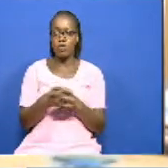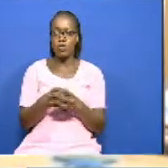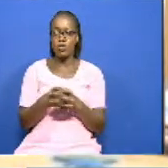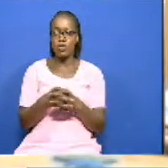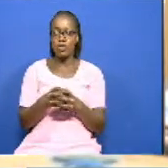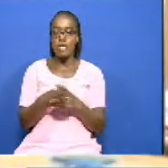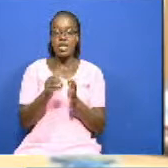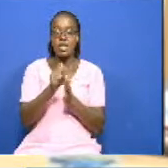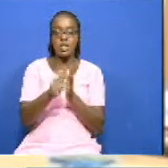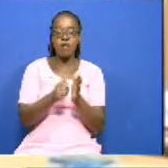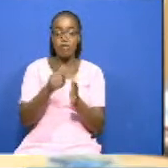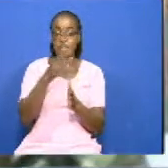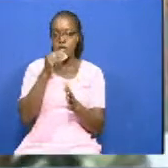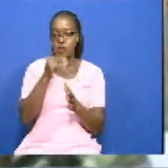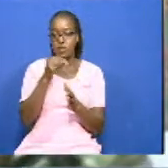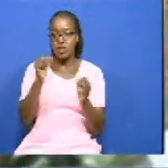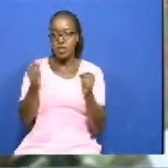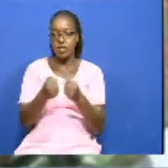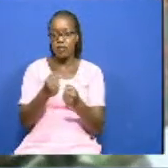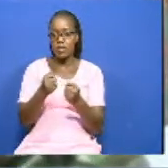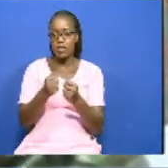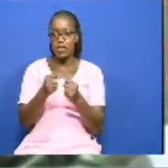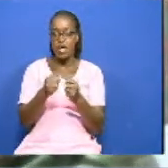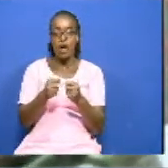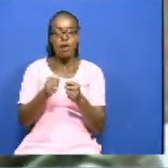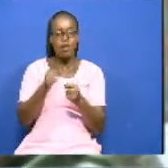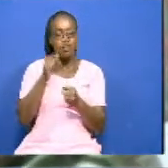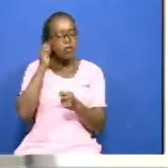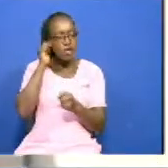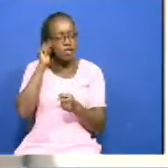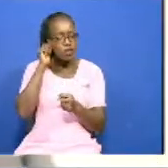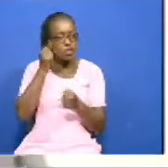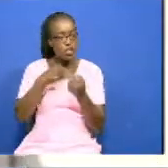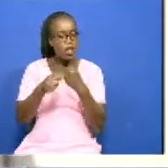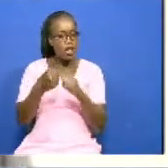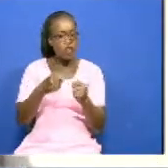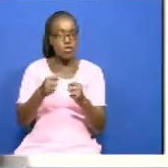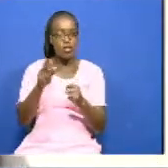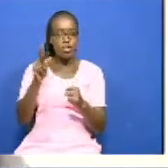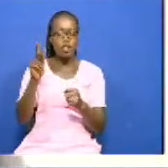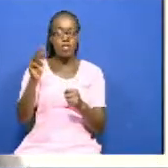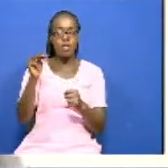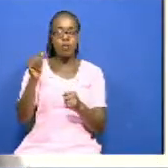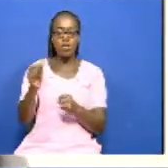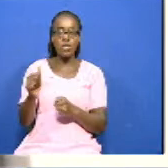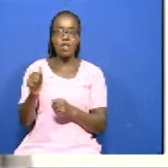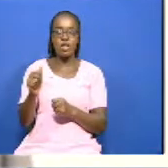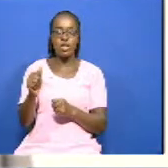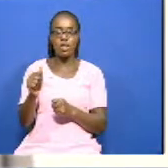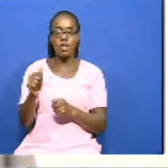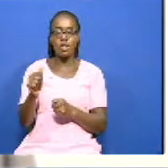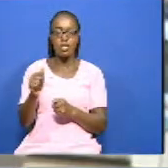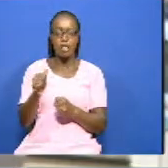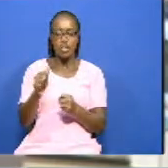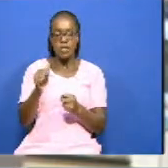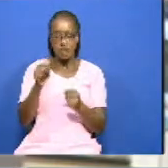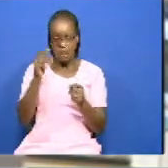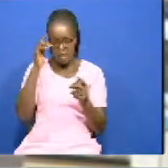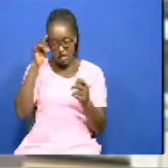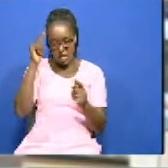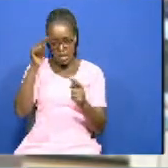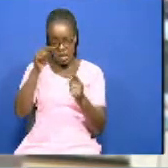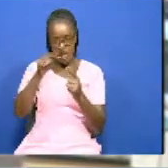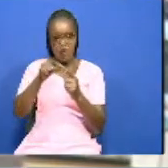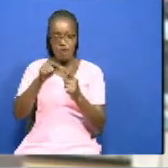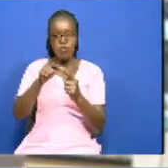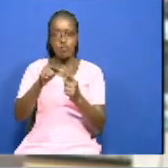Speaking in Naivasha during a safety compliance campaign workshop, KMA Acting Director General John Omingo said that they were keen to set up a permanent office